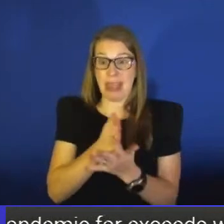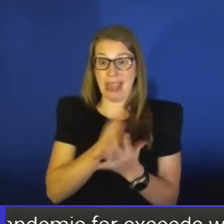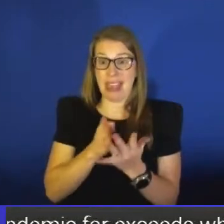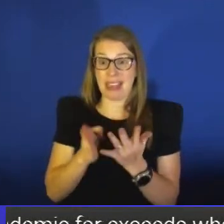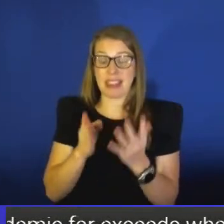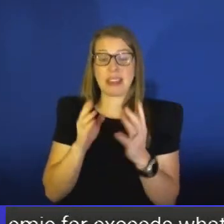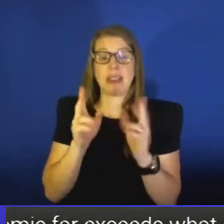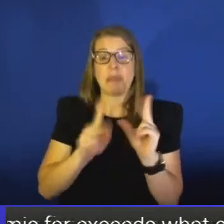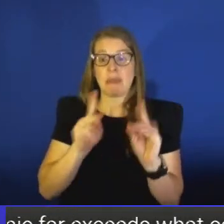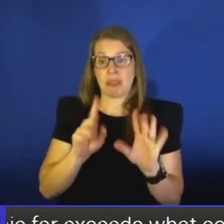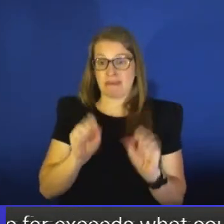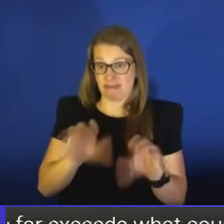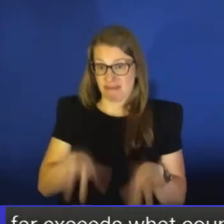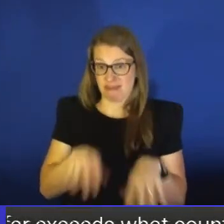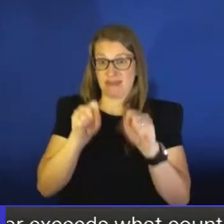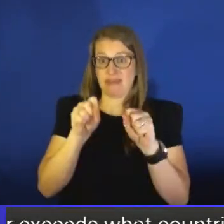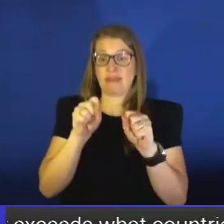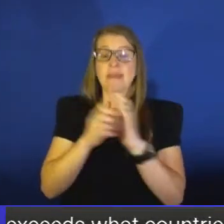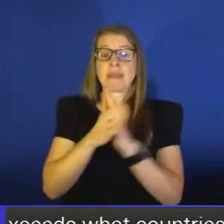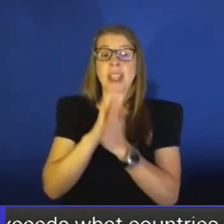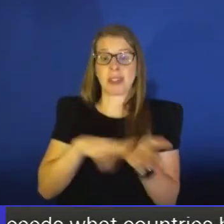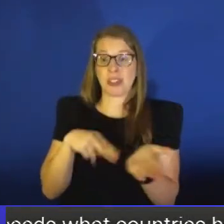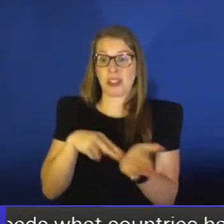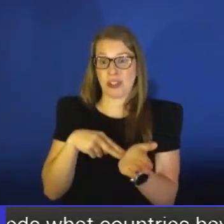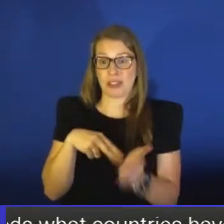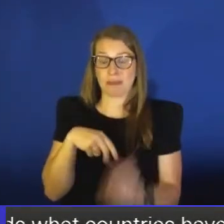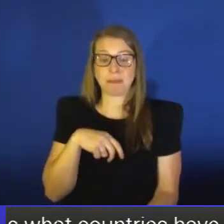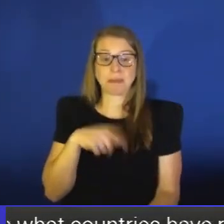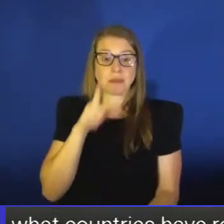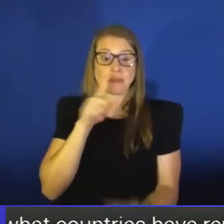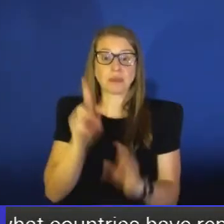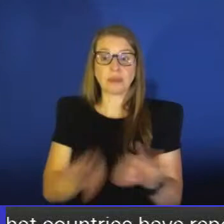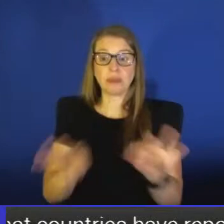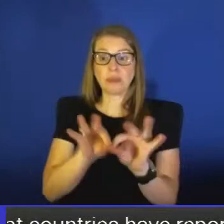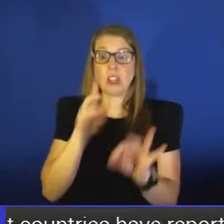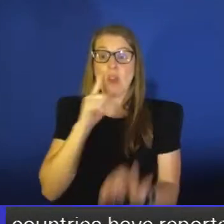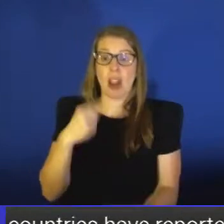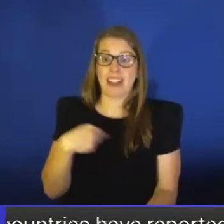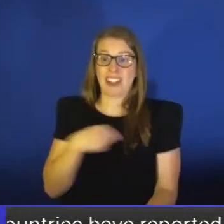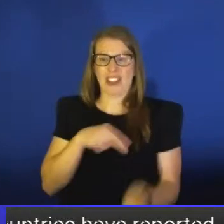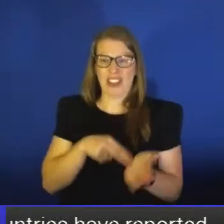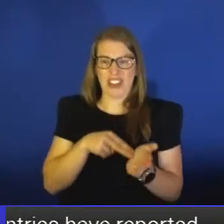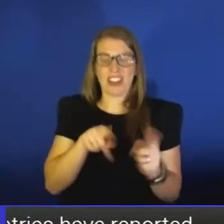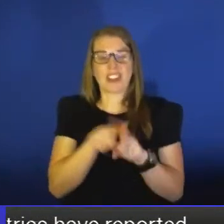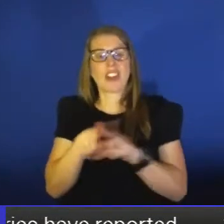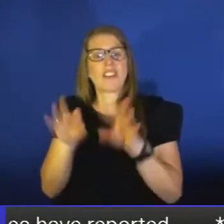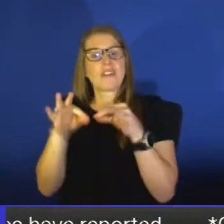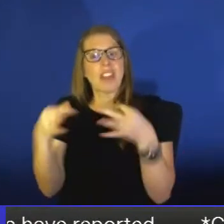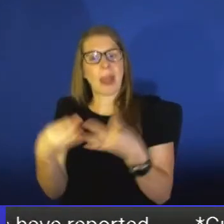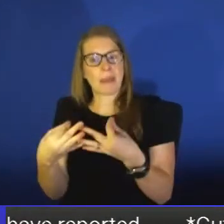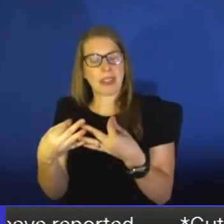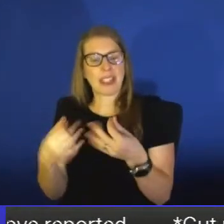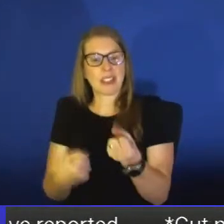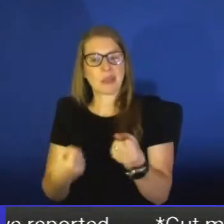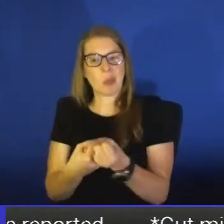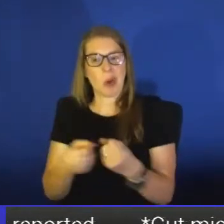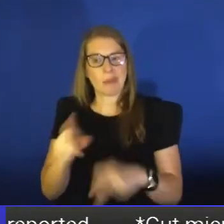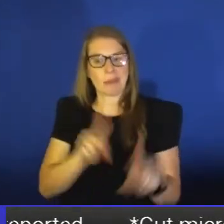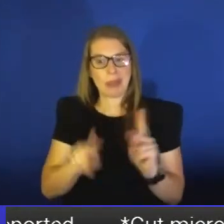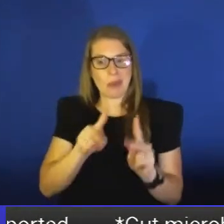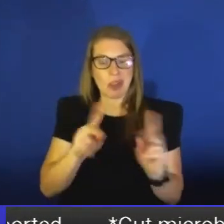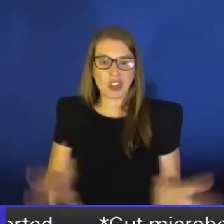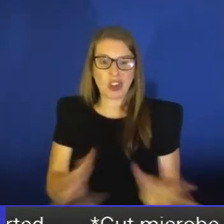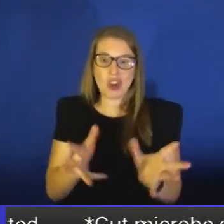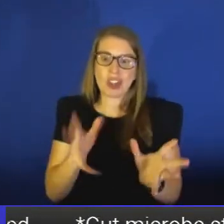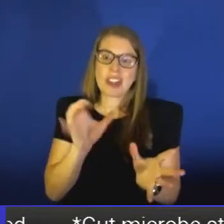nursing, and I think first it's so important us as nurses and of course families and others to really support people and encourage that, because we do